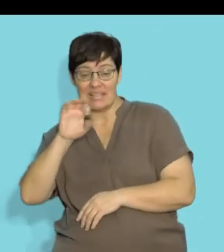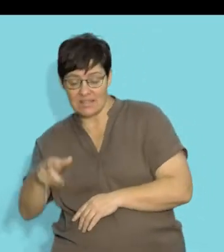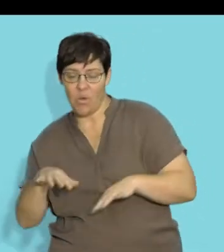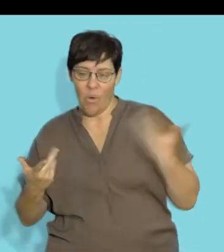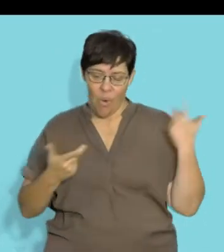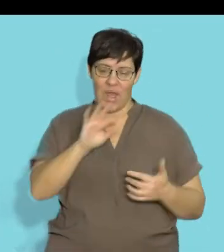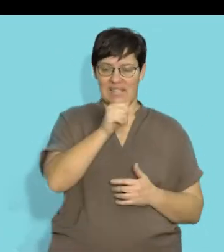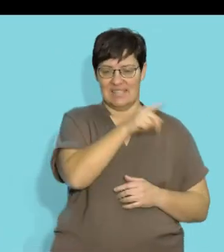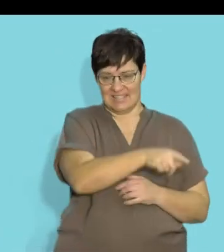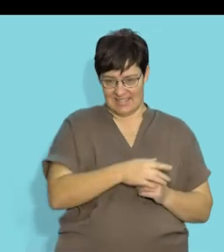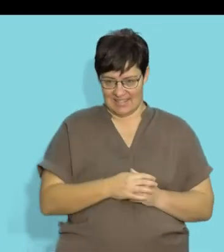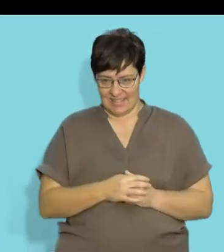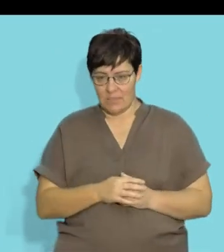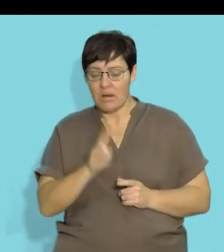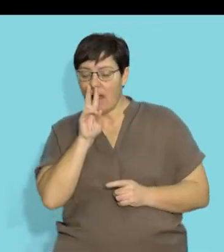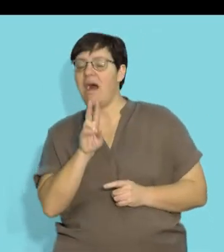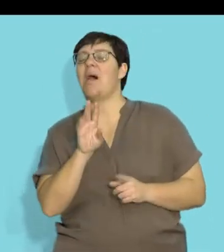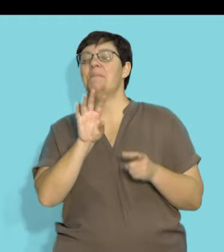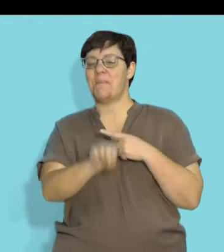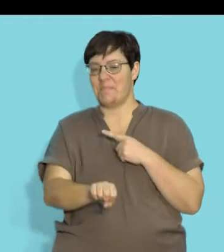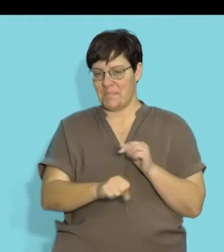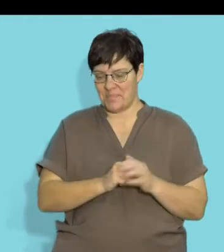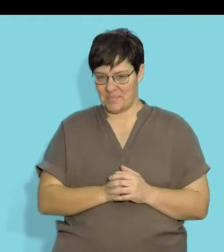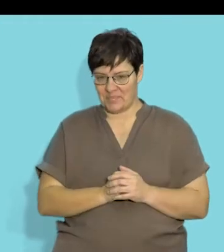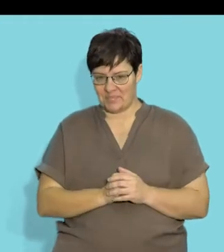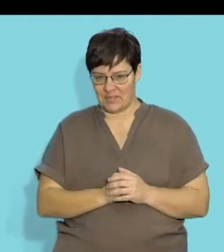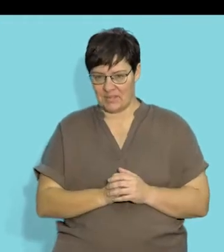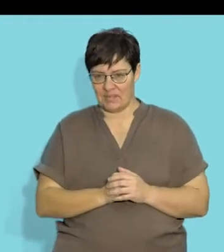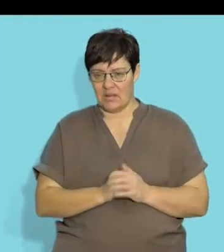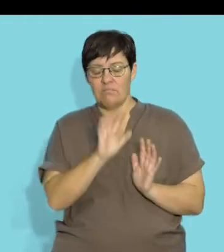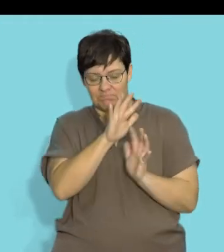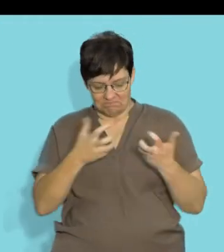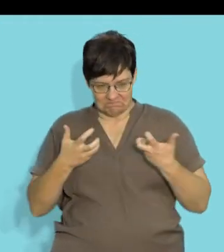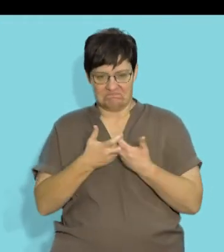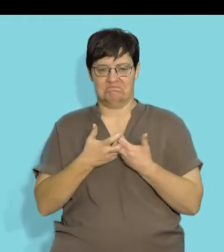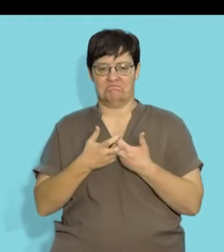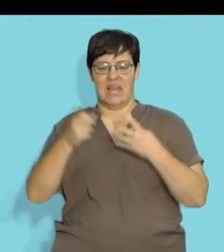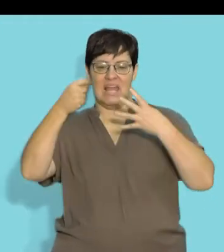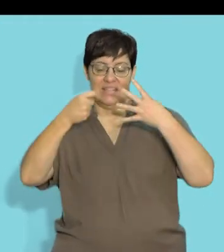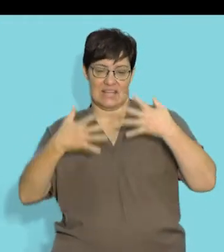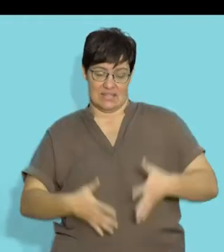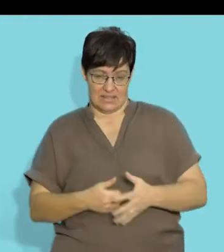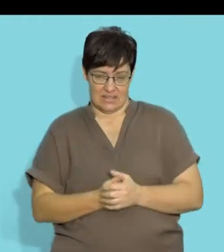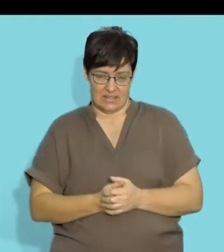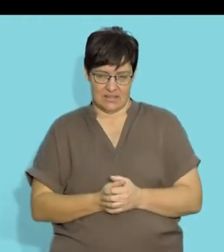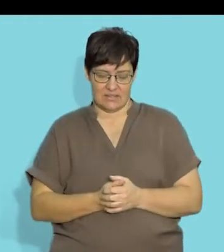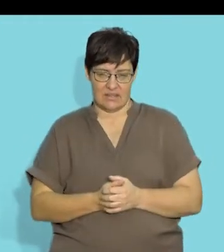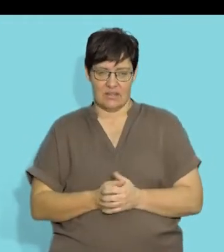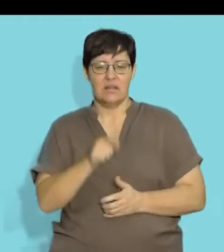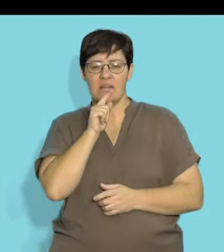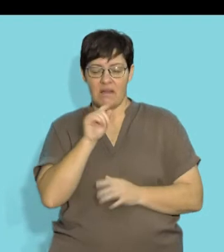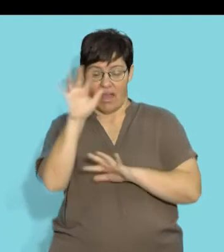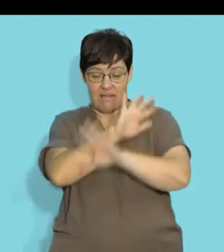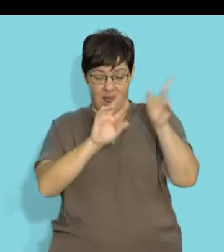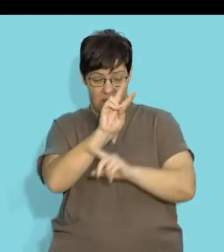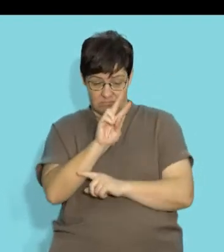possible once in the reaction between an acid and base, we have added a suitable indicator. So at